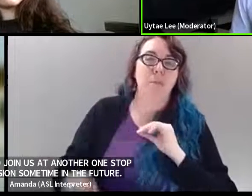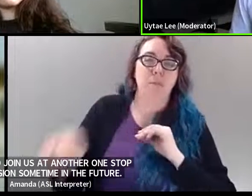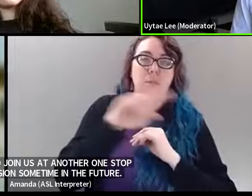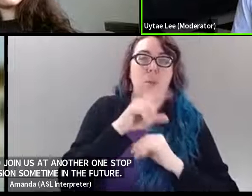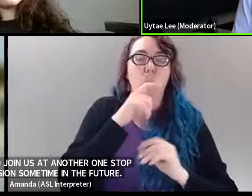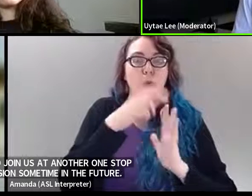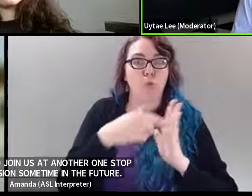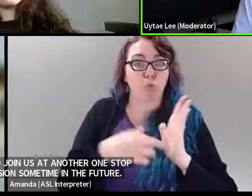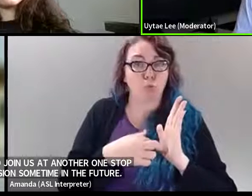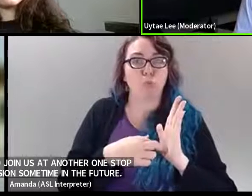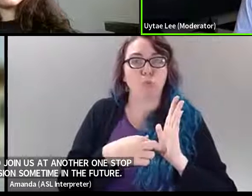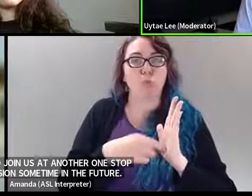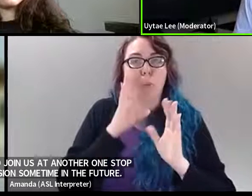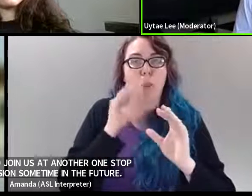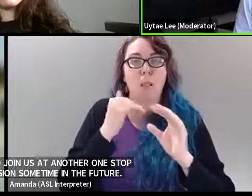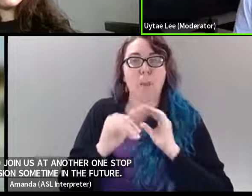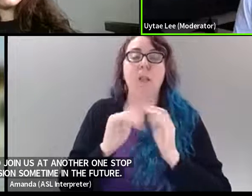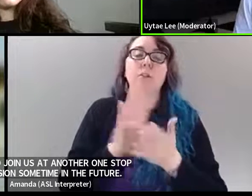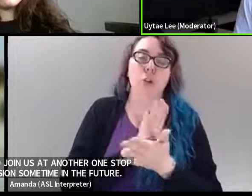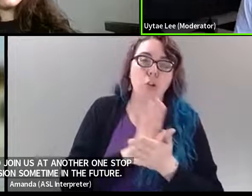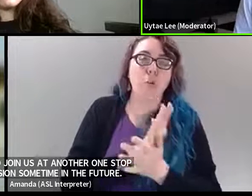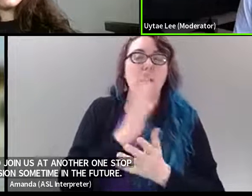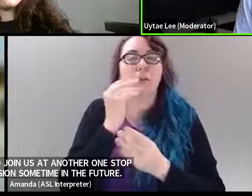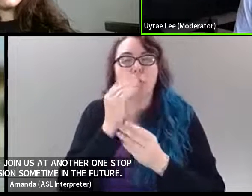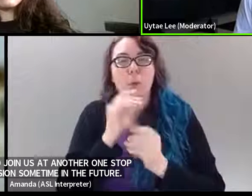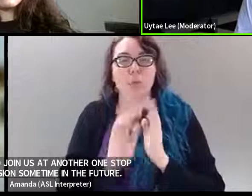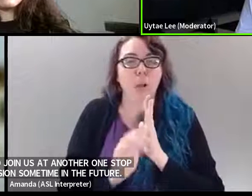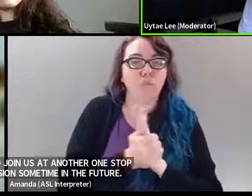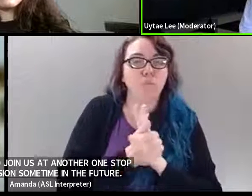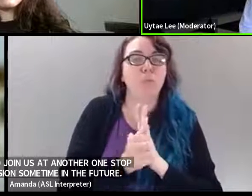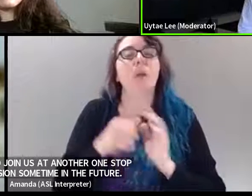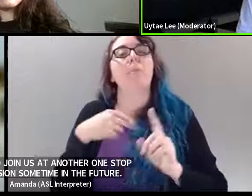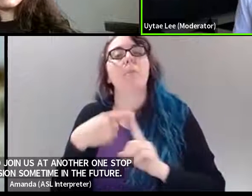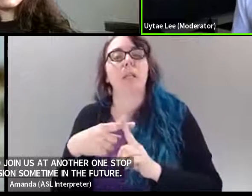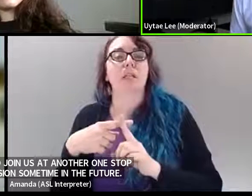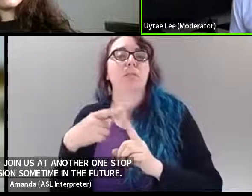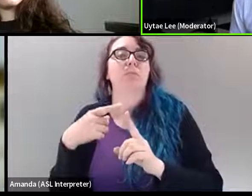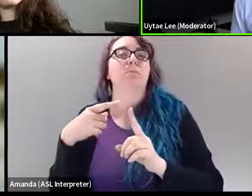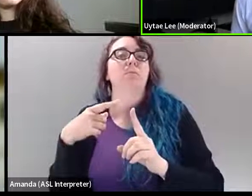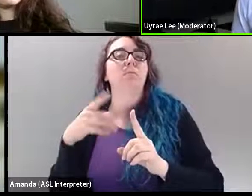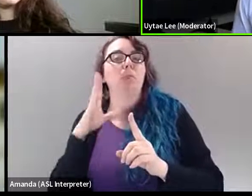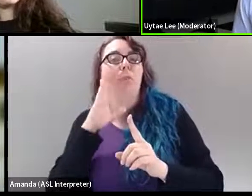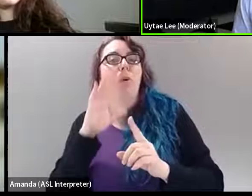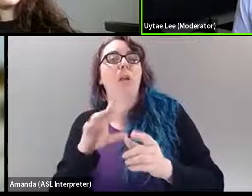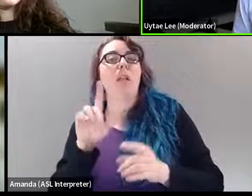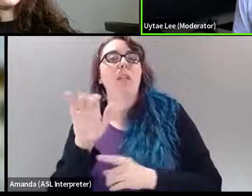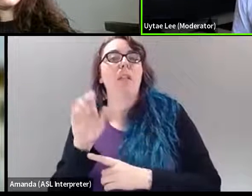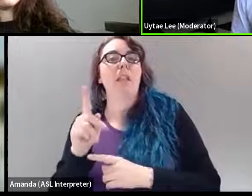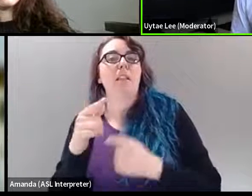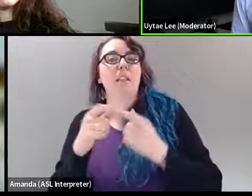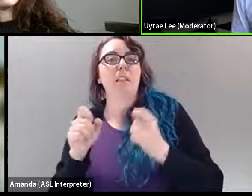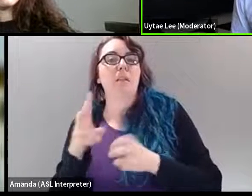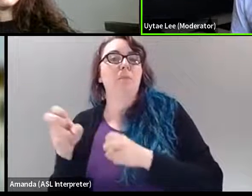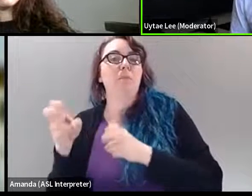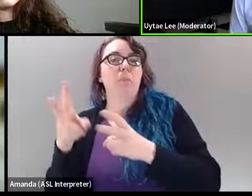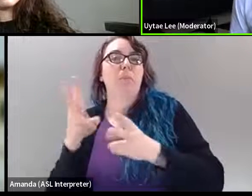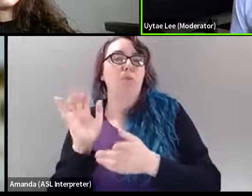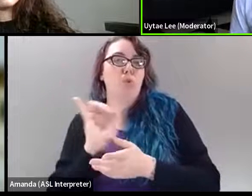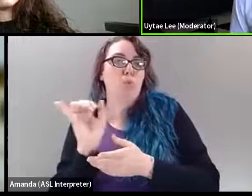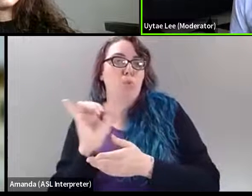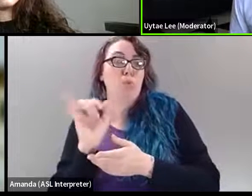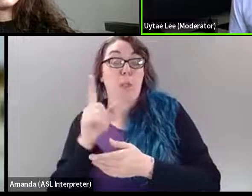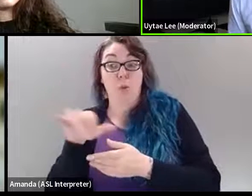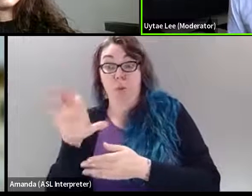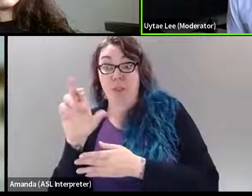with today's takeaways and a link to CBC's independent production website, where you can watch previous One Stop Business Workshop videos. There will also